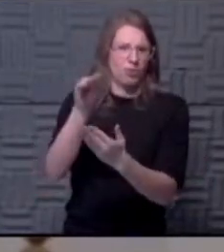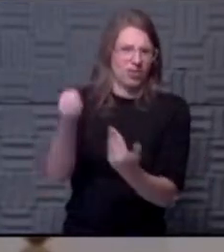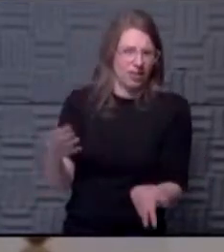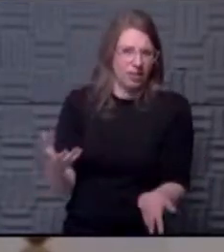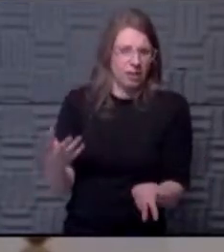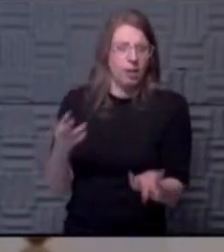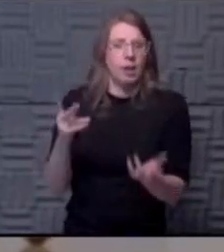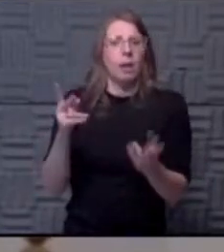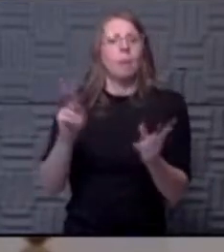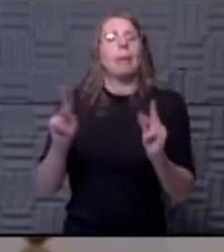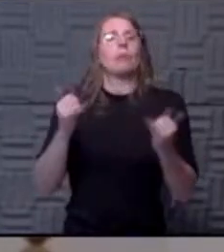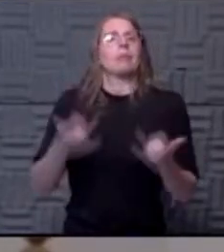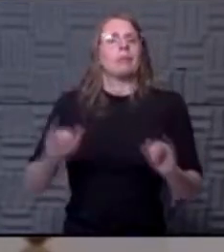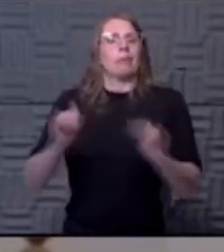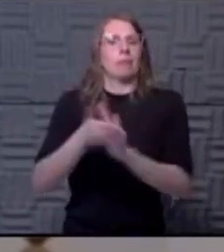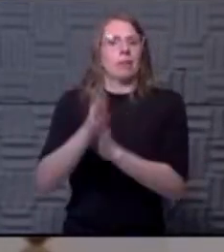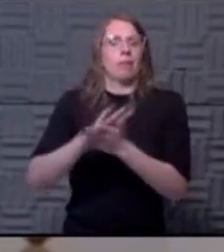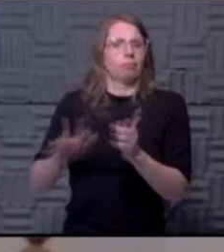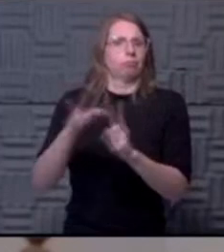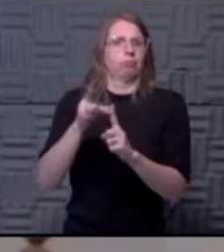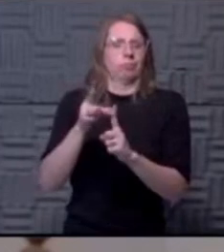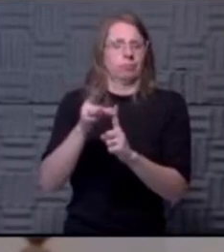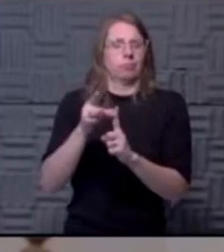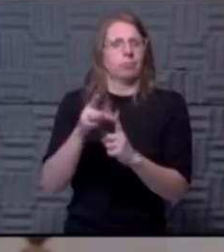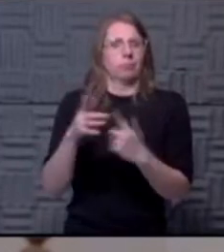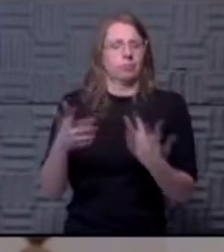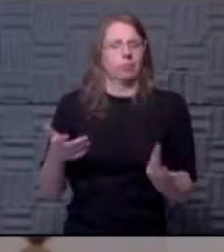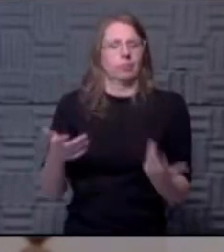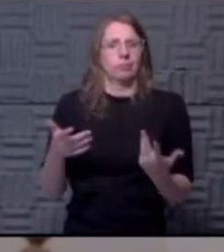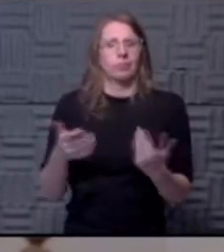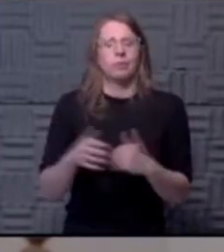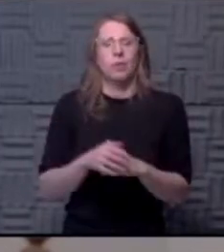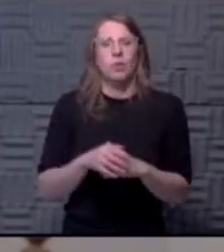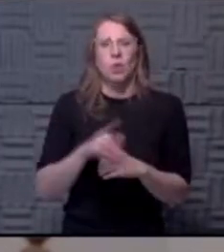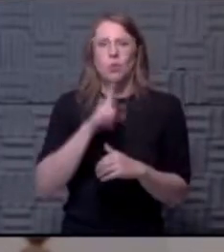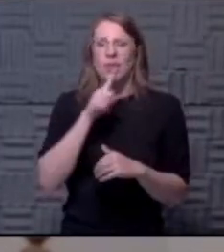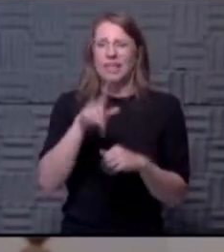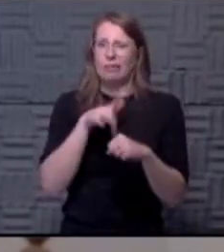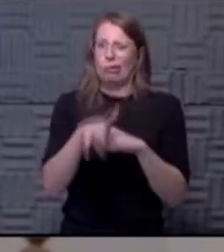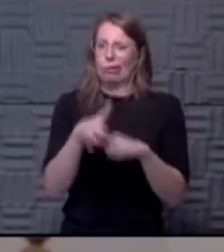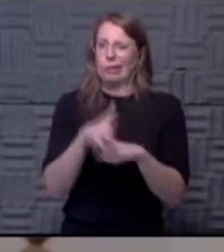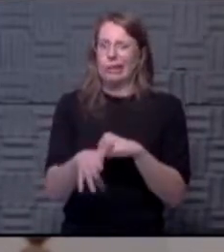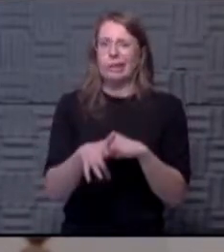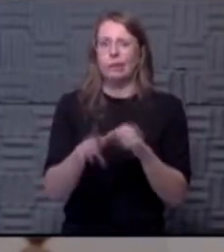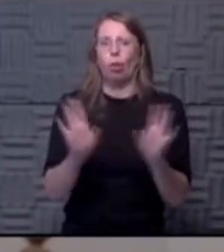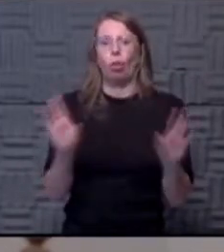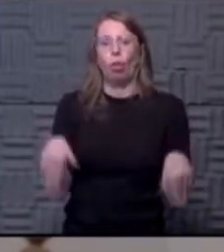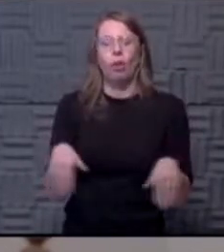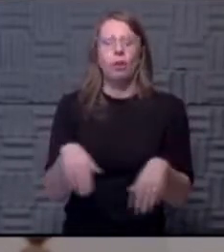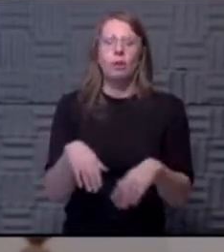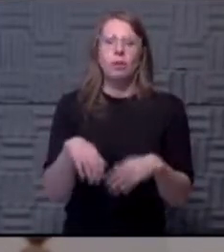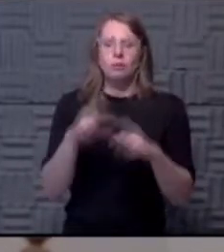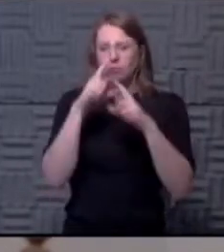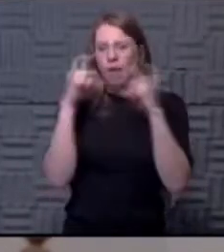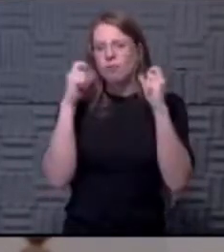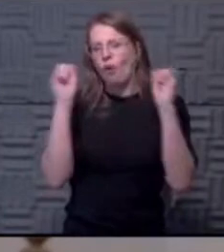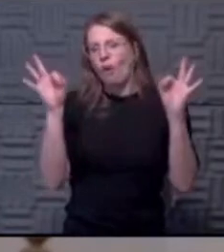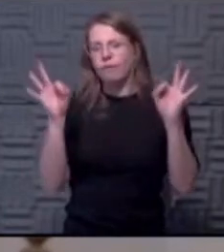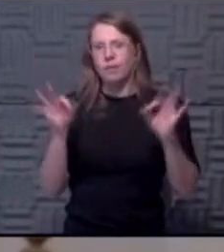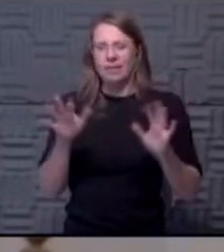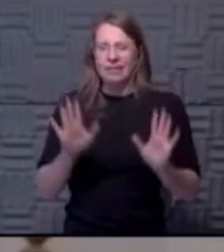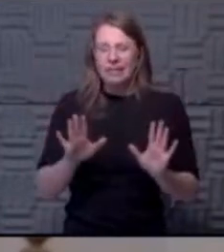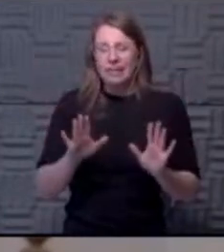still become infected and transmit it. So I think it's too soon to really let our guard down. One thing I'd like to say to people is,